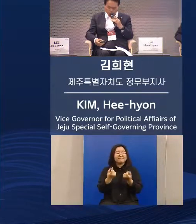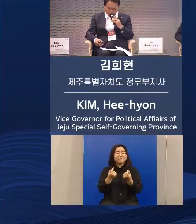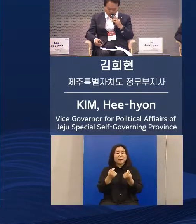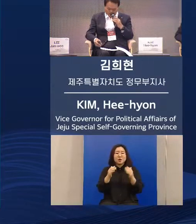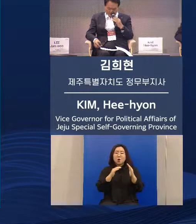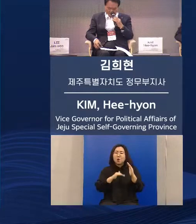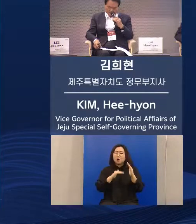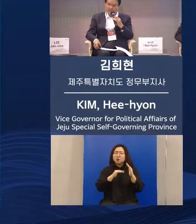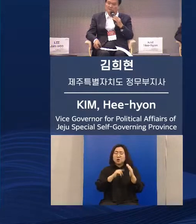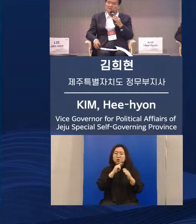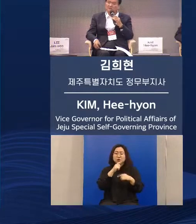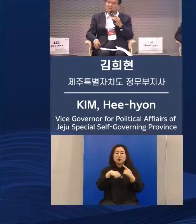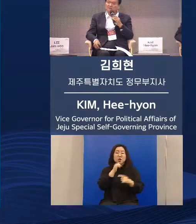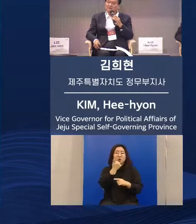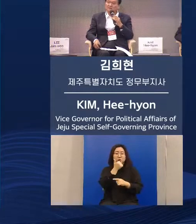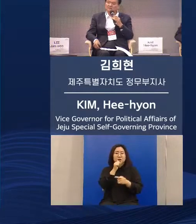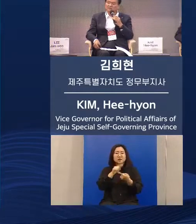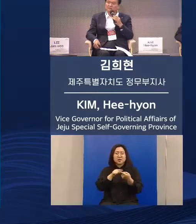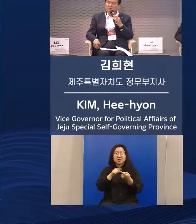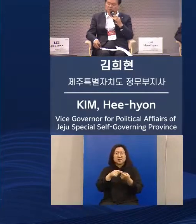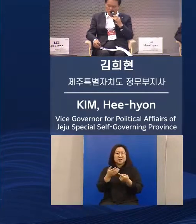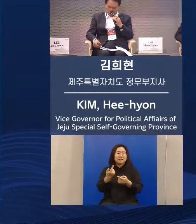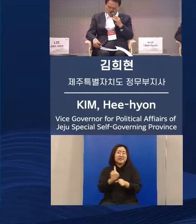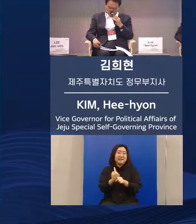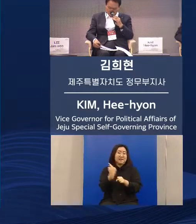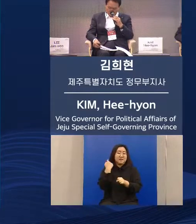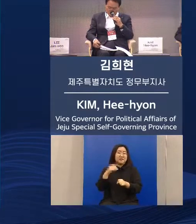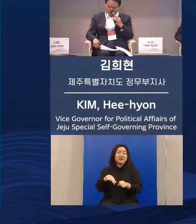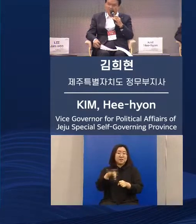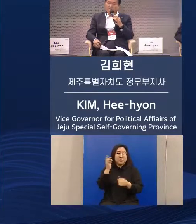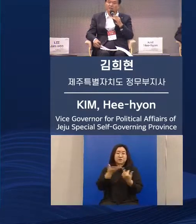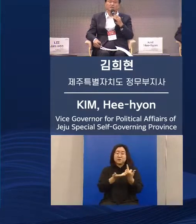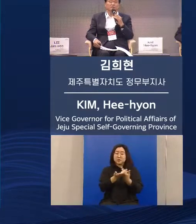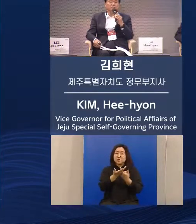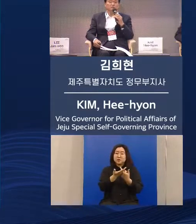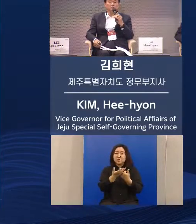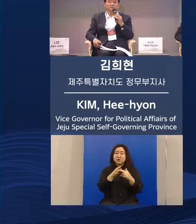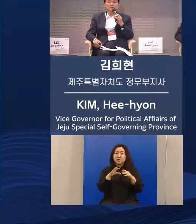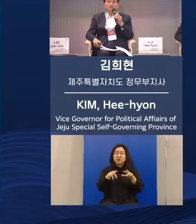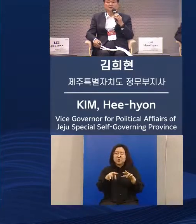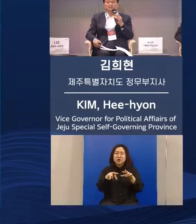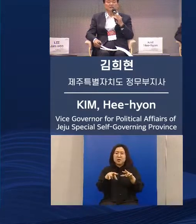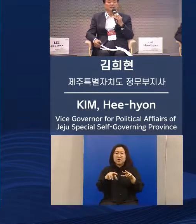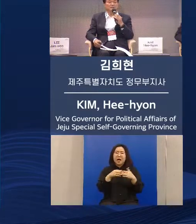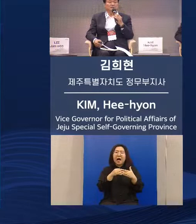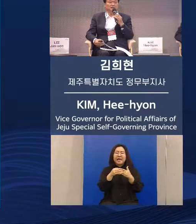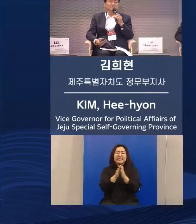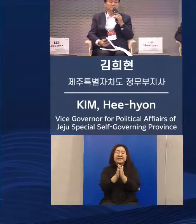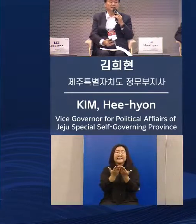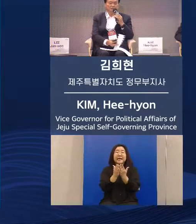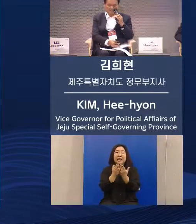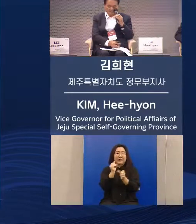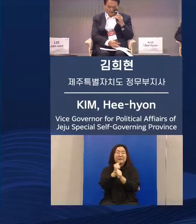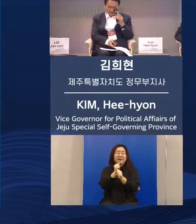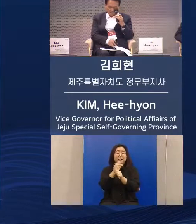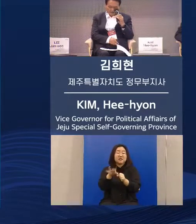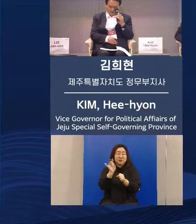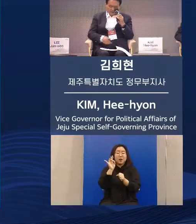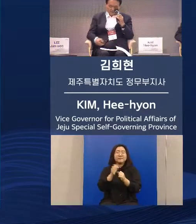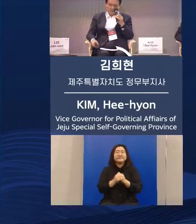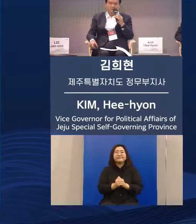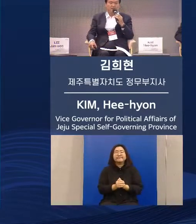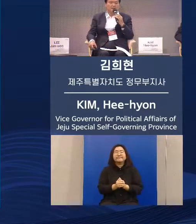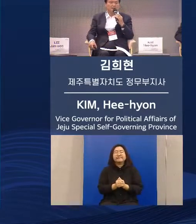term invented in Jeju. For the first time last year, Jeju has